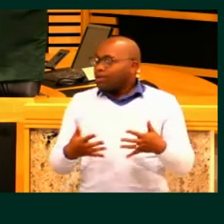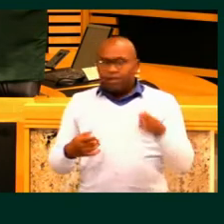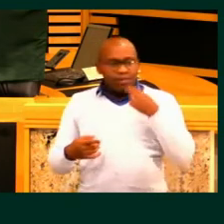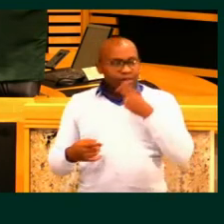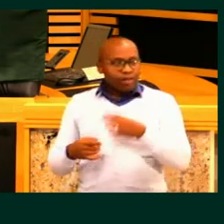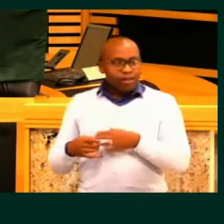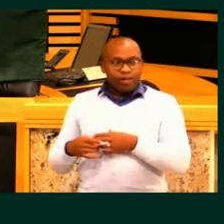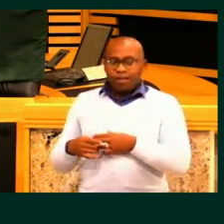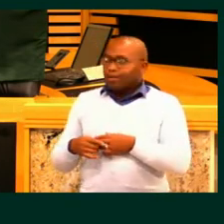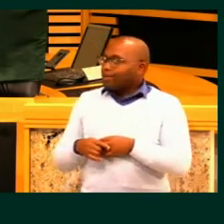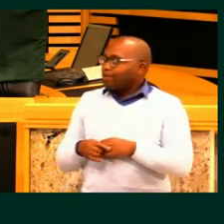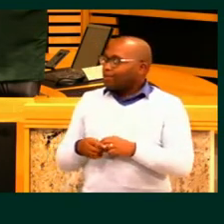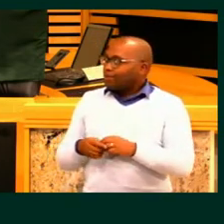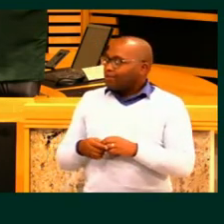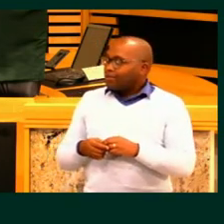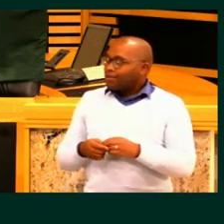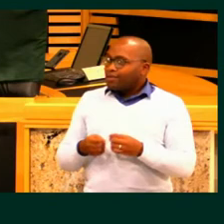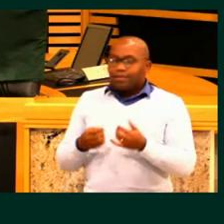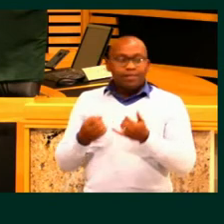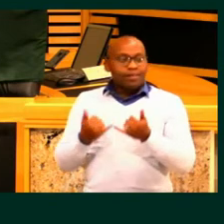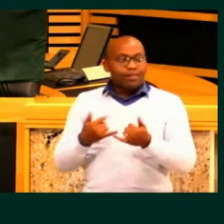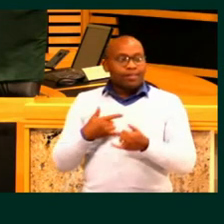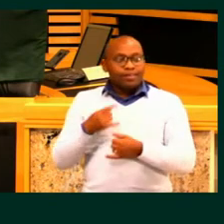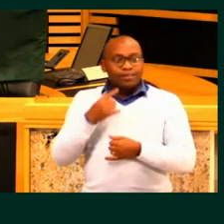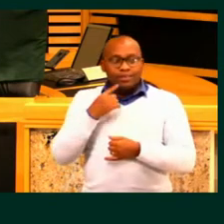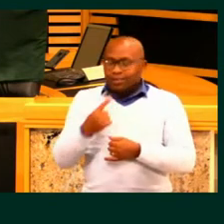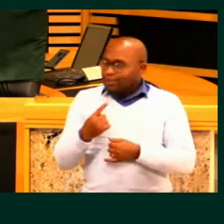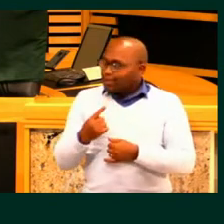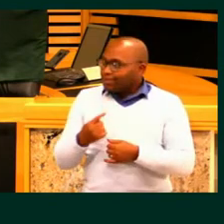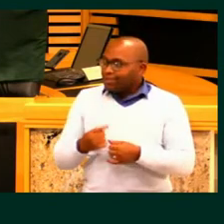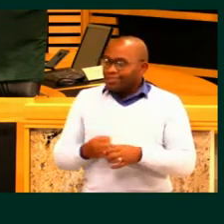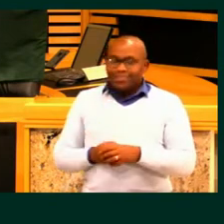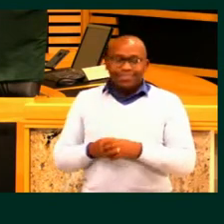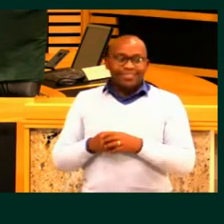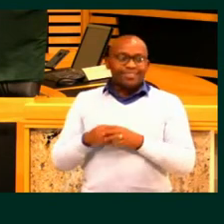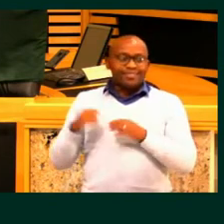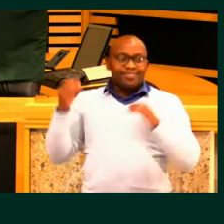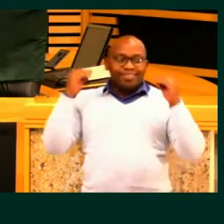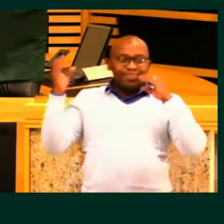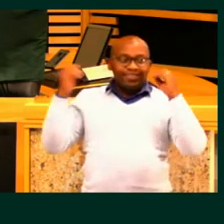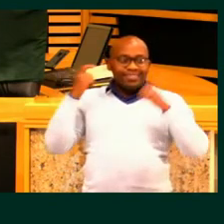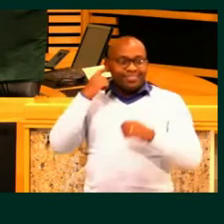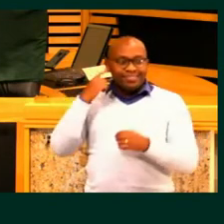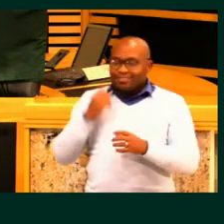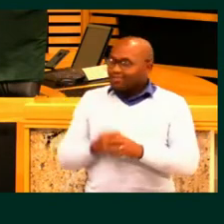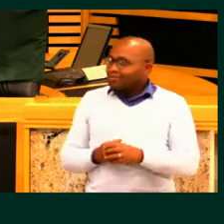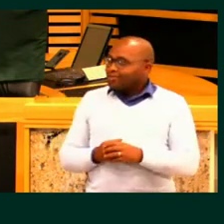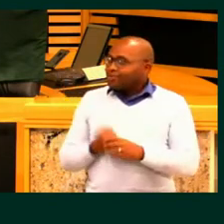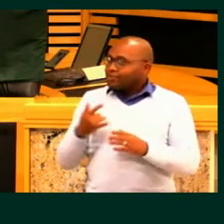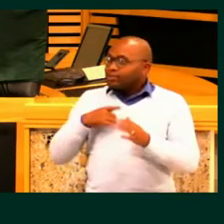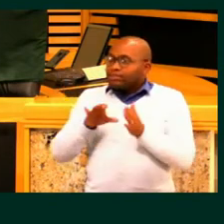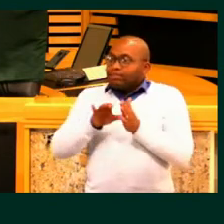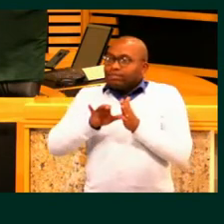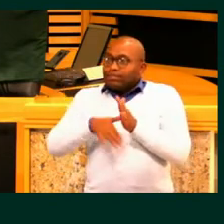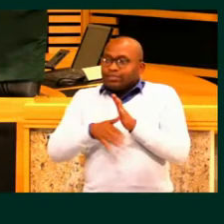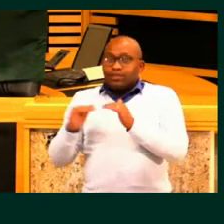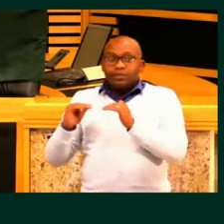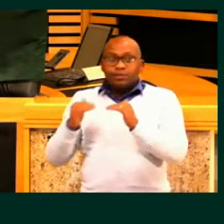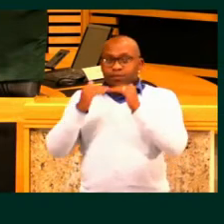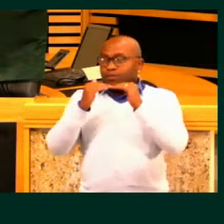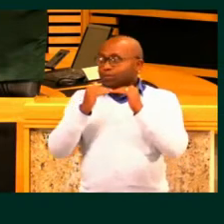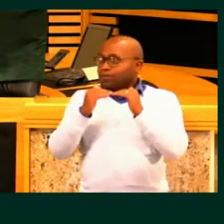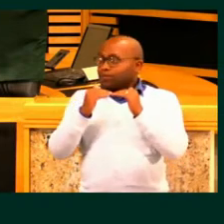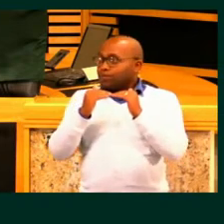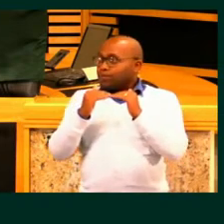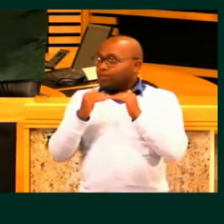this further ensure that we finally put to rest the notion that disability Equity is only about